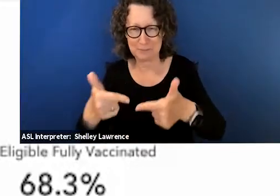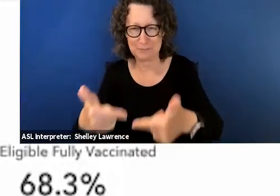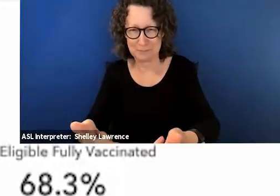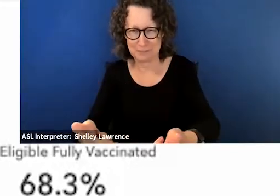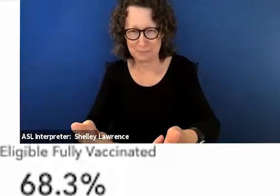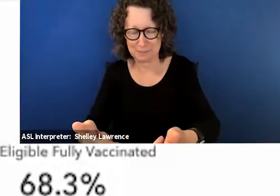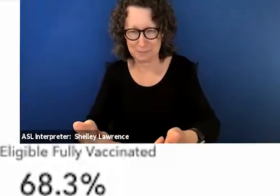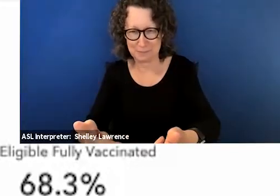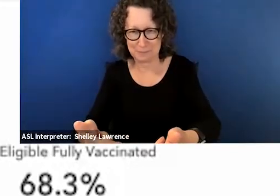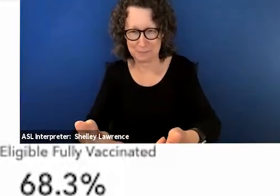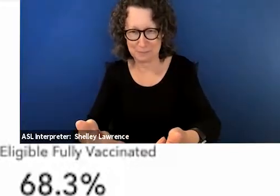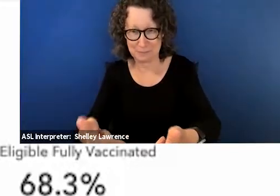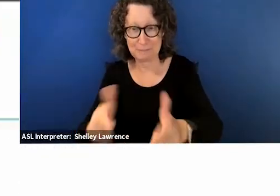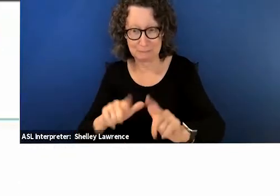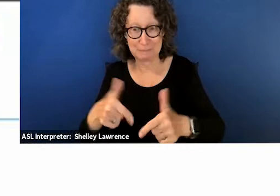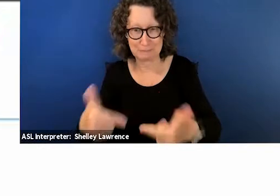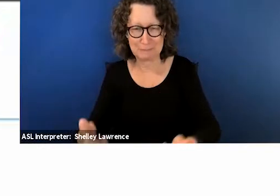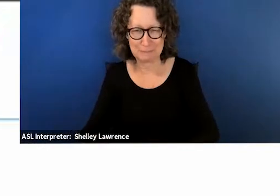Next slide, please.